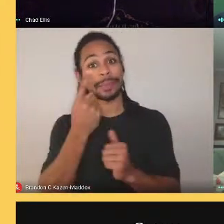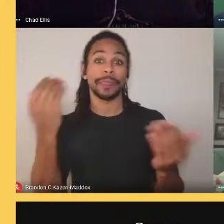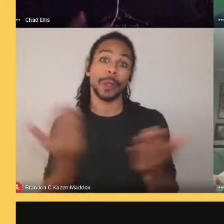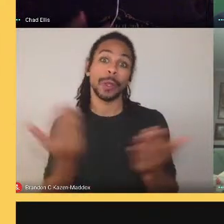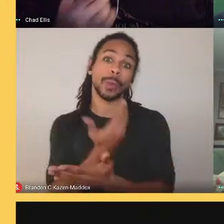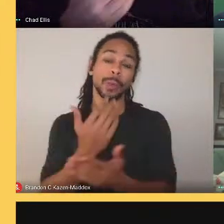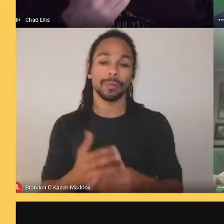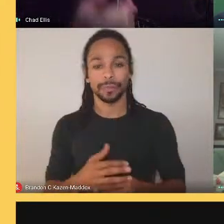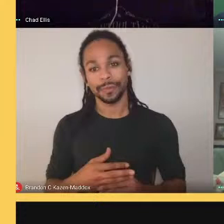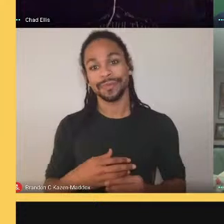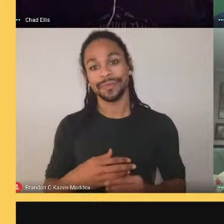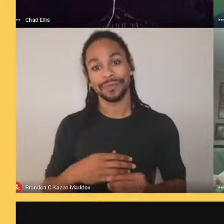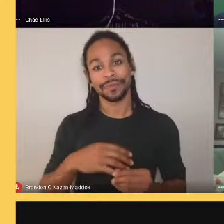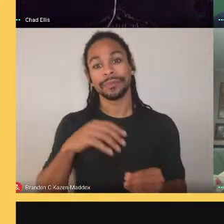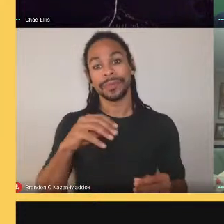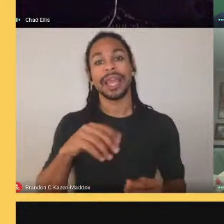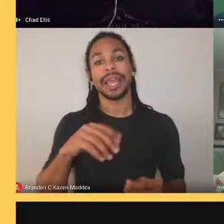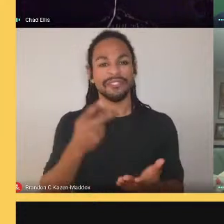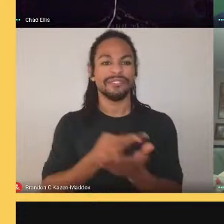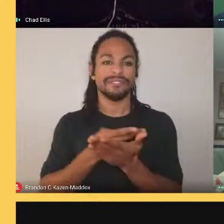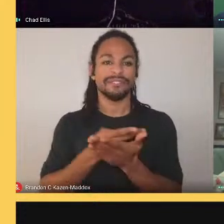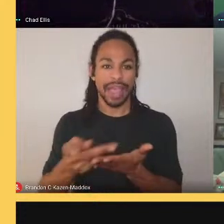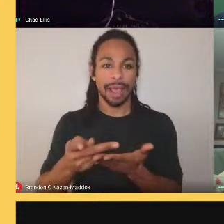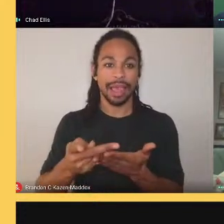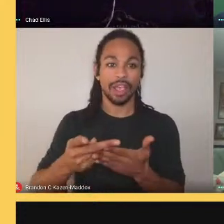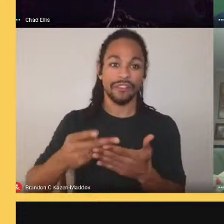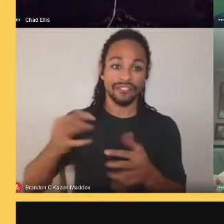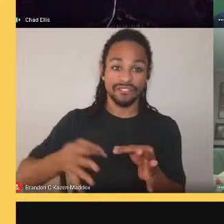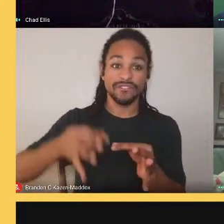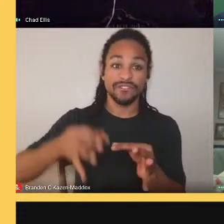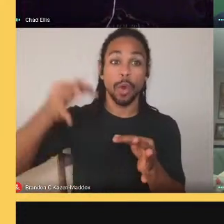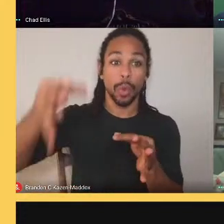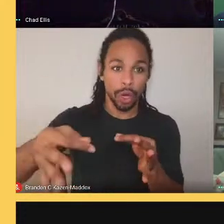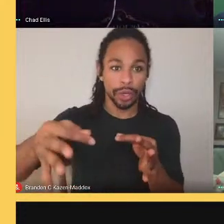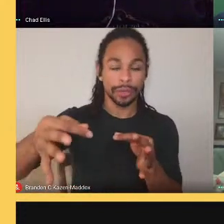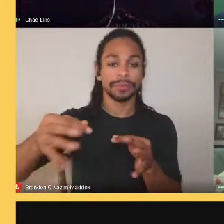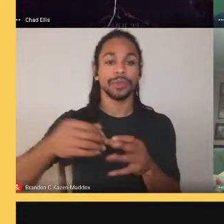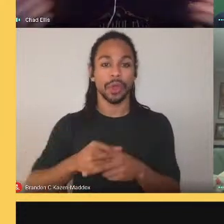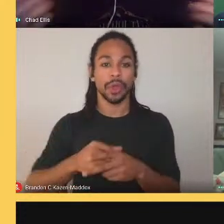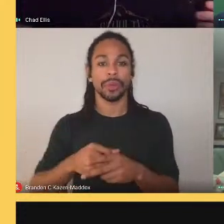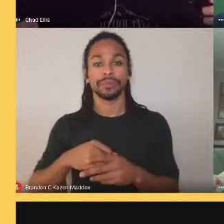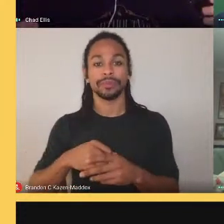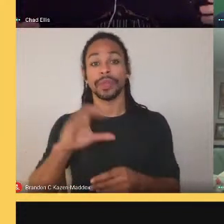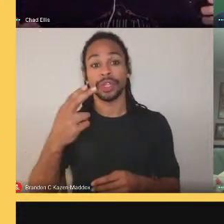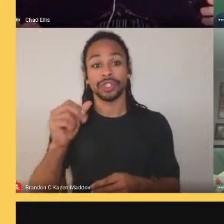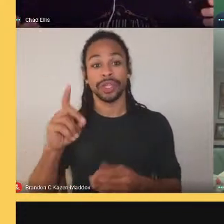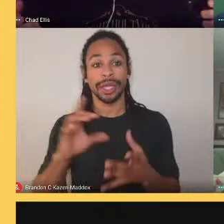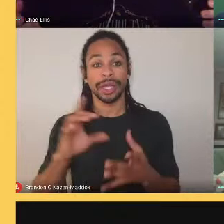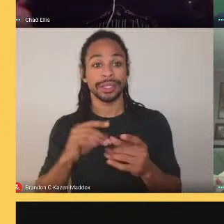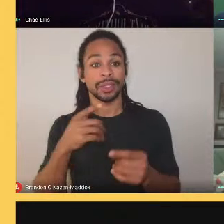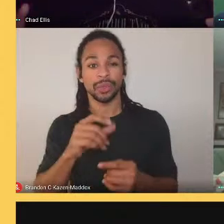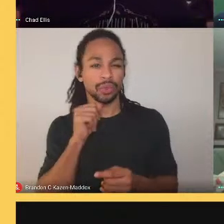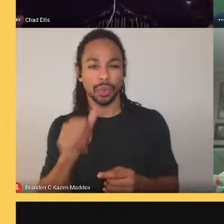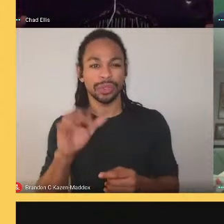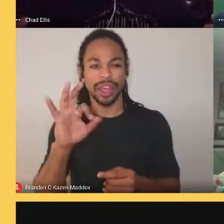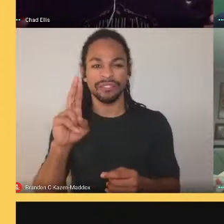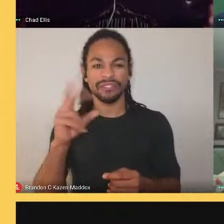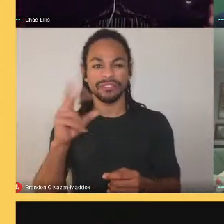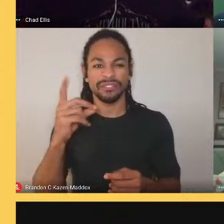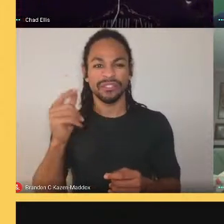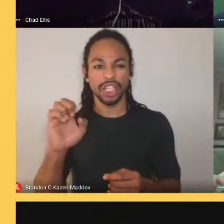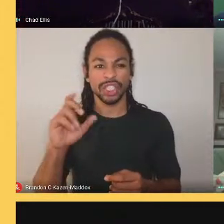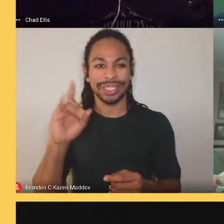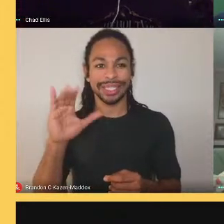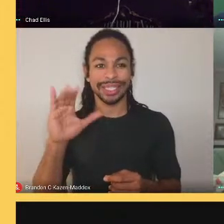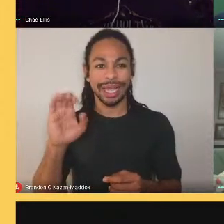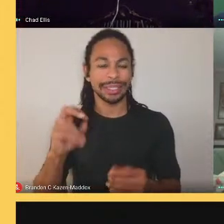Mm-hmm. You don't fudge rule or fudge dice. And for audiences who don't know what that means, fudging dice is when you roll something, you go, I think the story would be